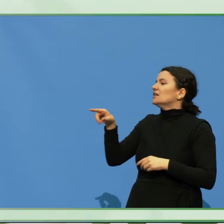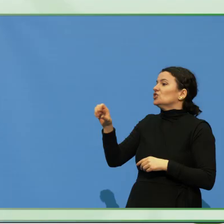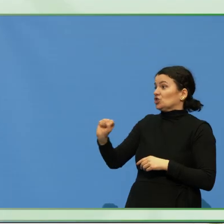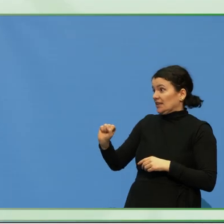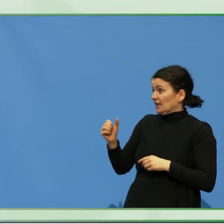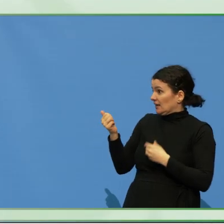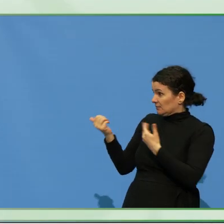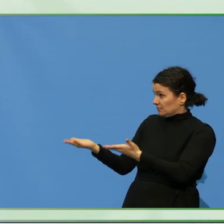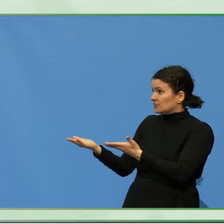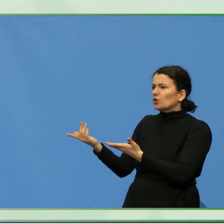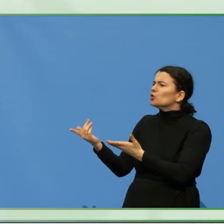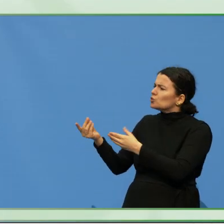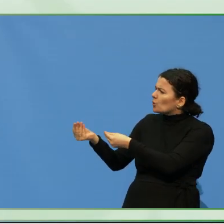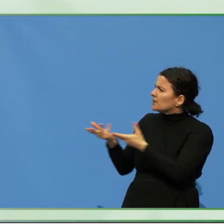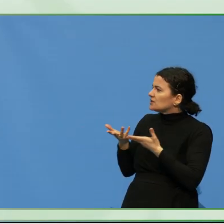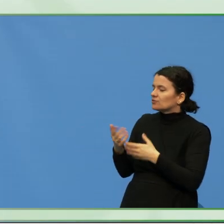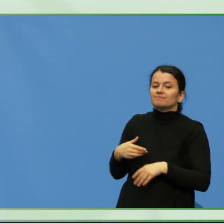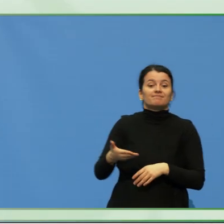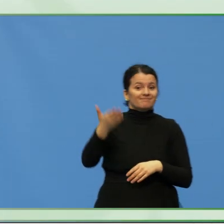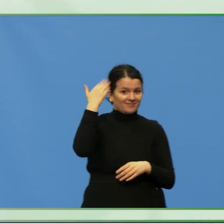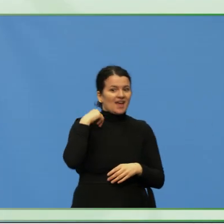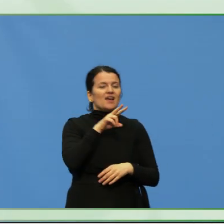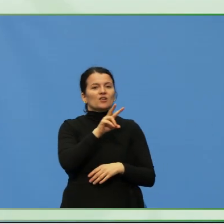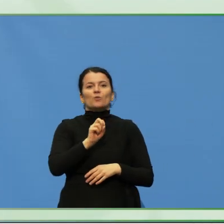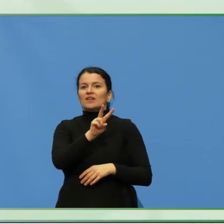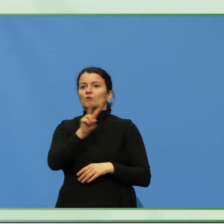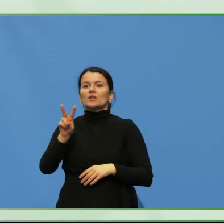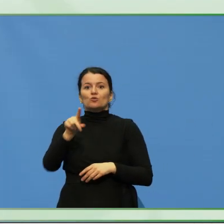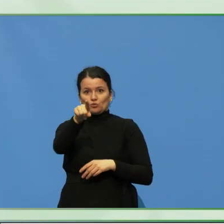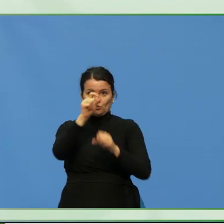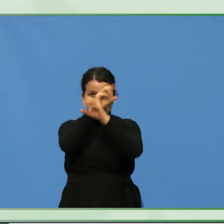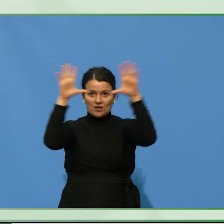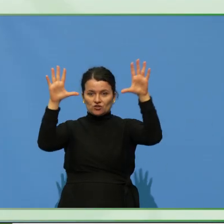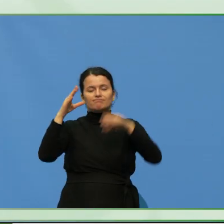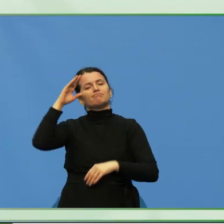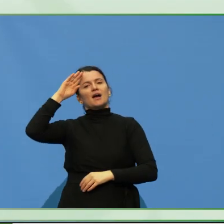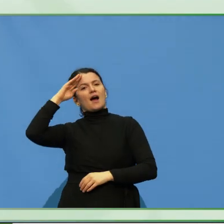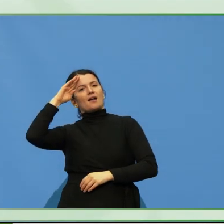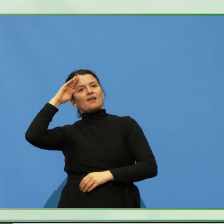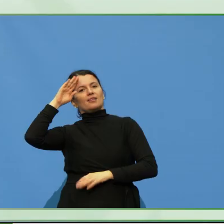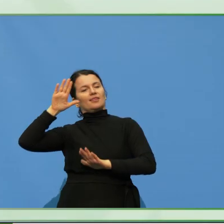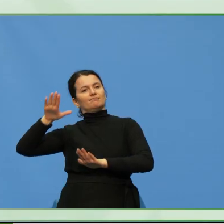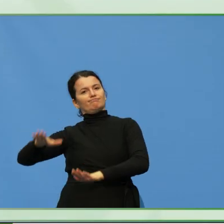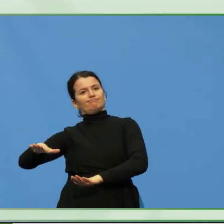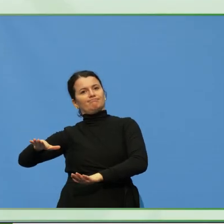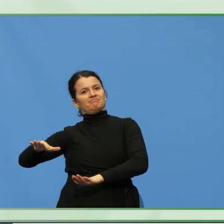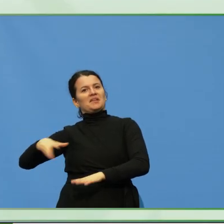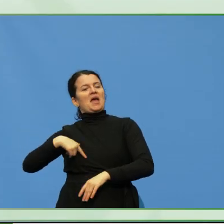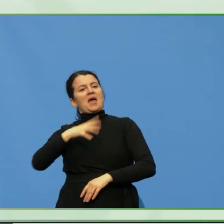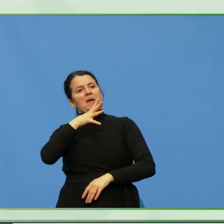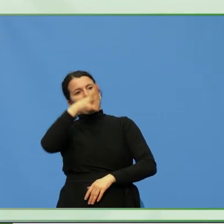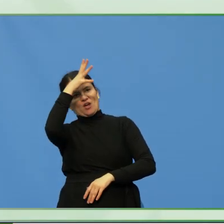2022. If you were me, you were at home in Ireland, living in the spare bedroom of your parents'